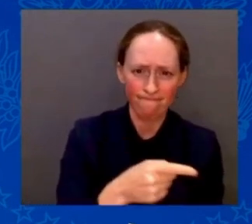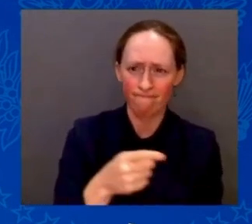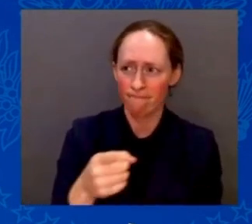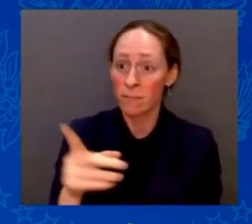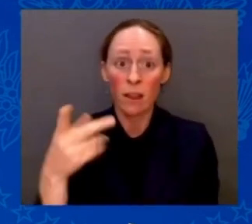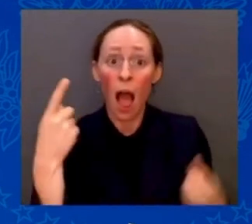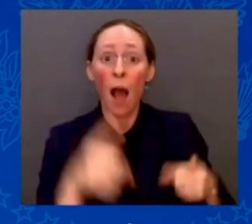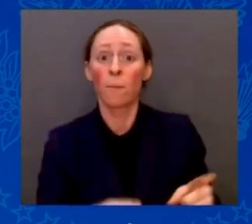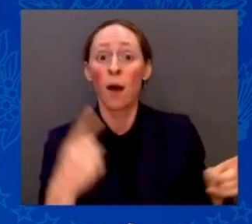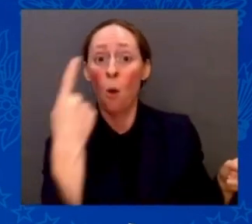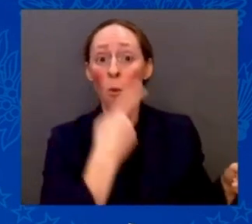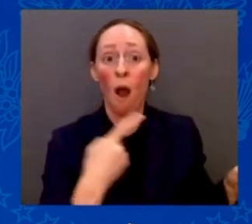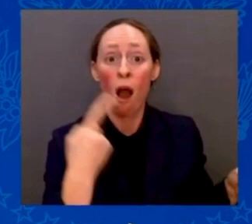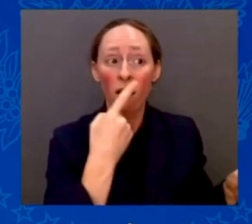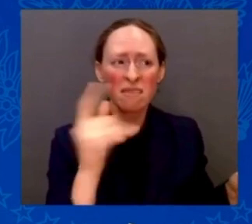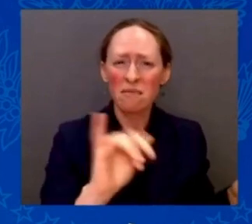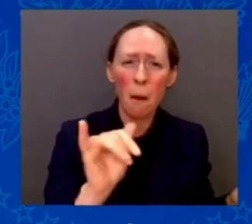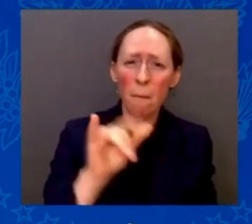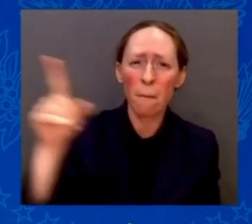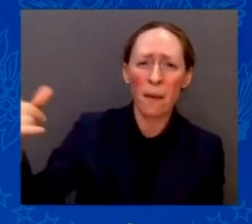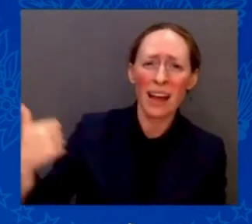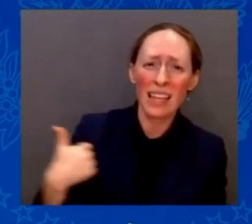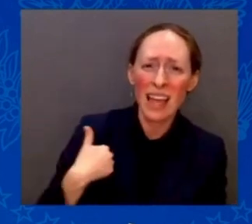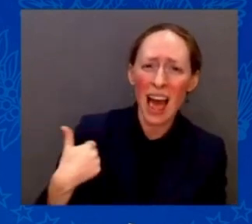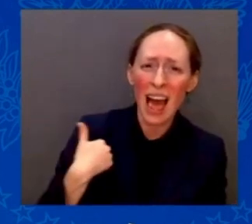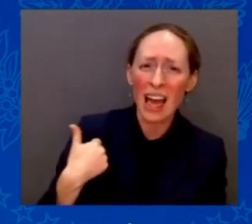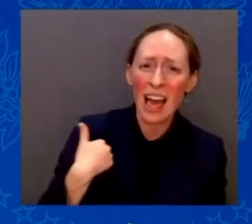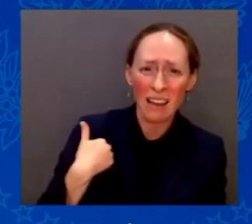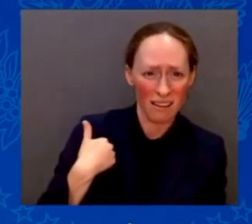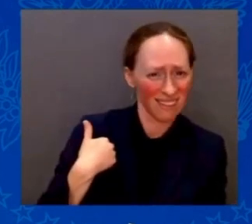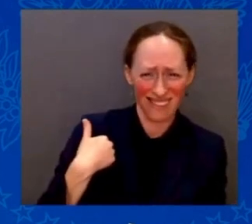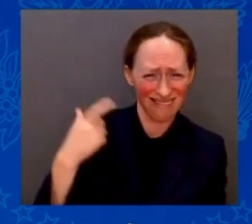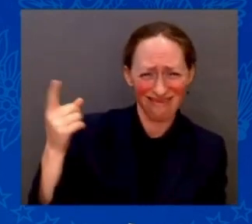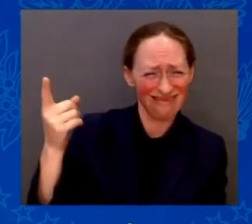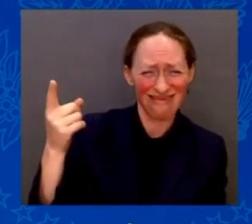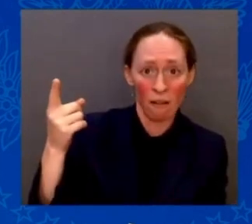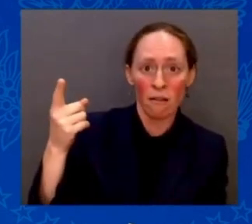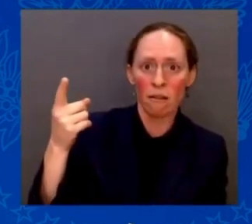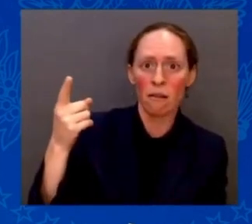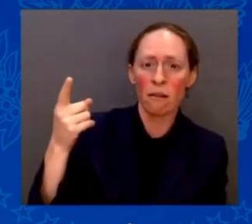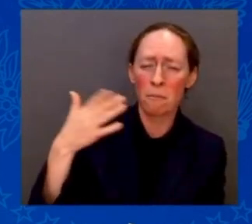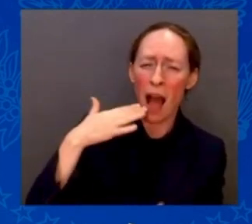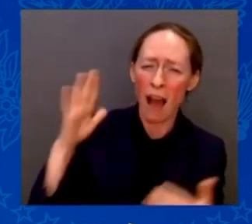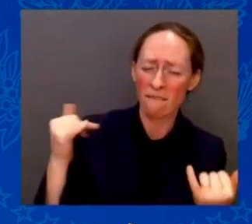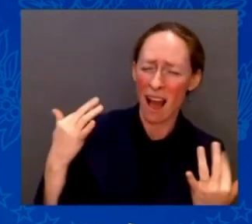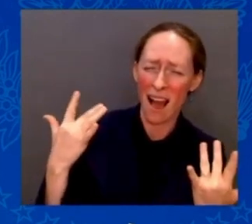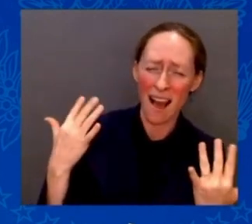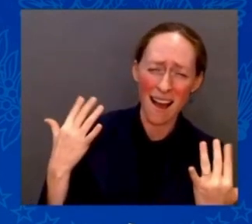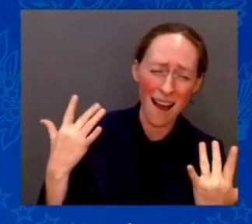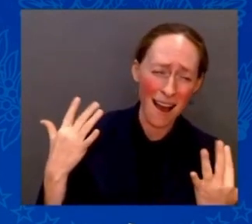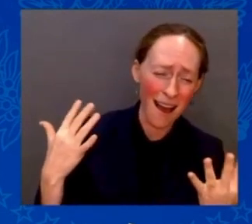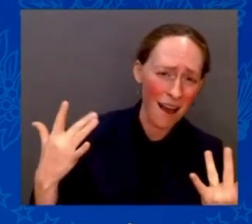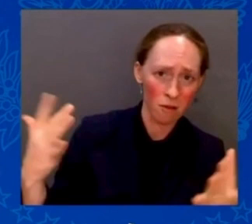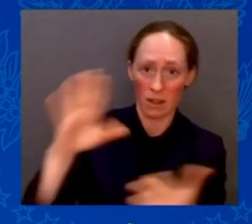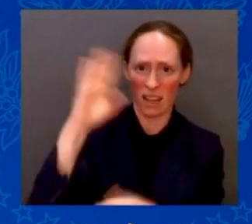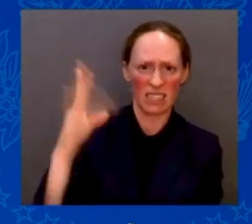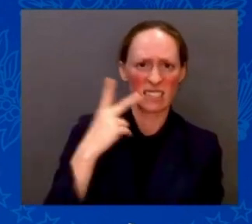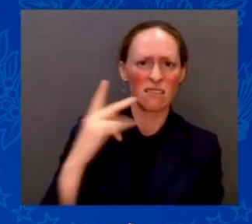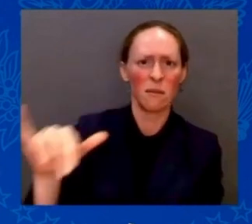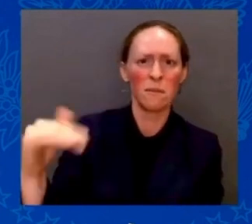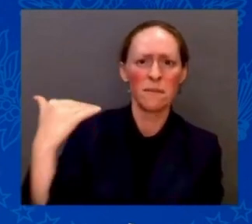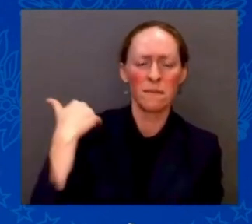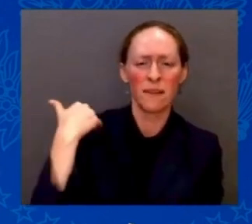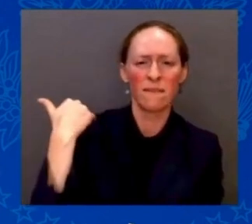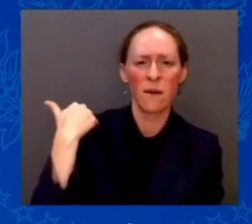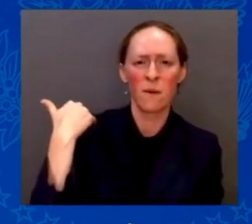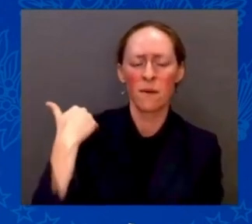much fire. And while we're dealing with this latest extreme weather event, I remain laser focused on recovering and